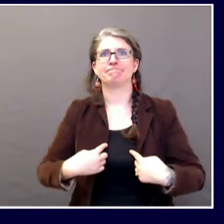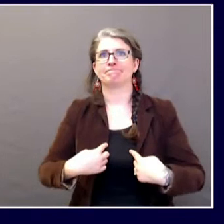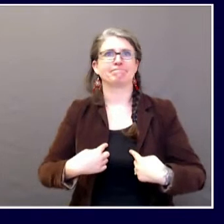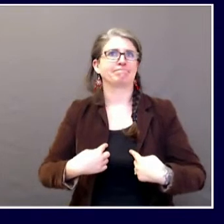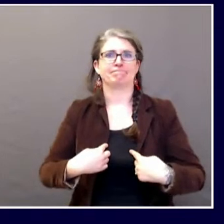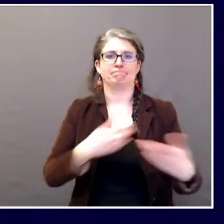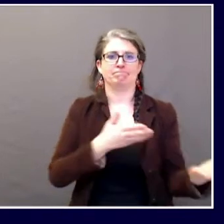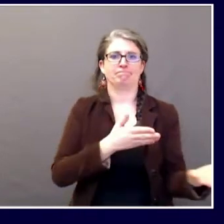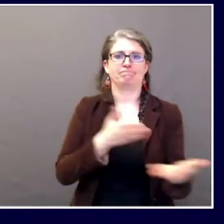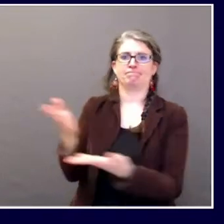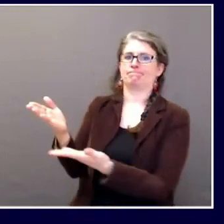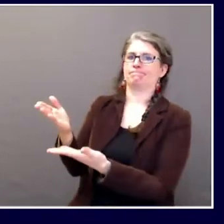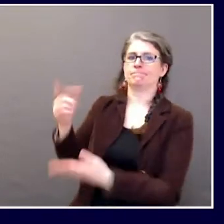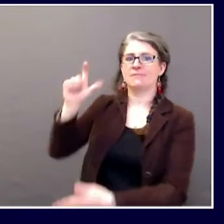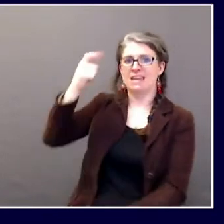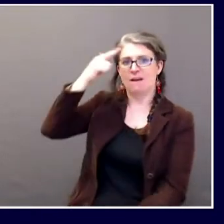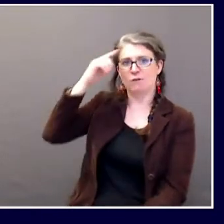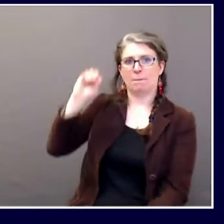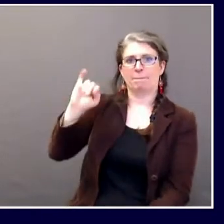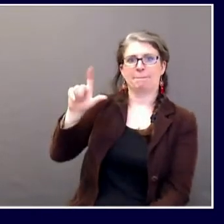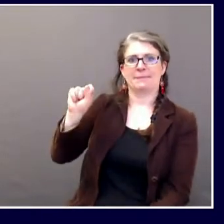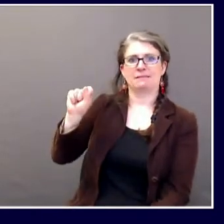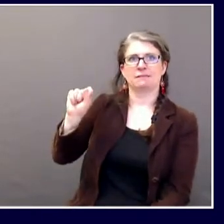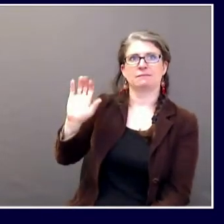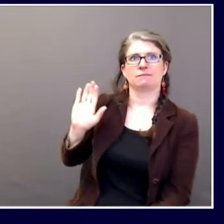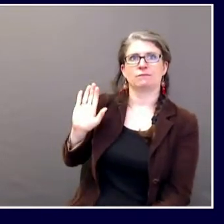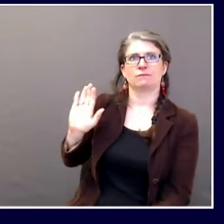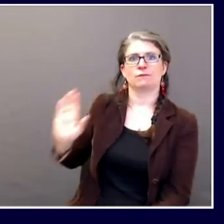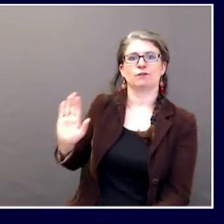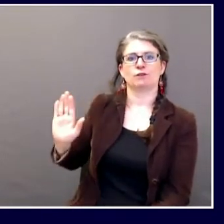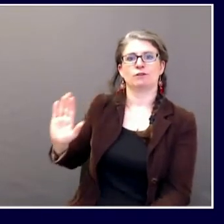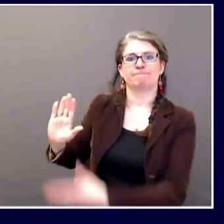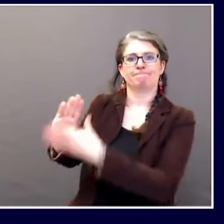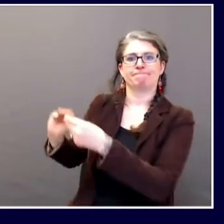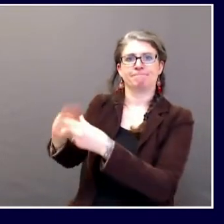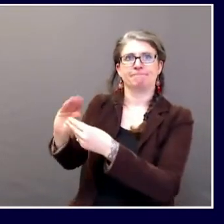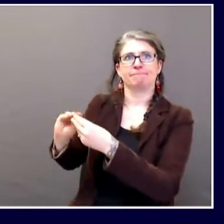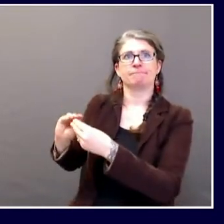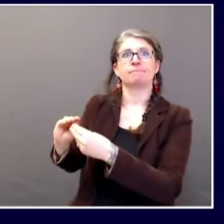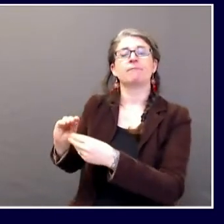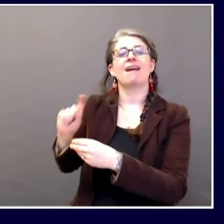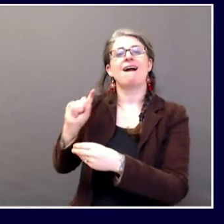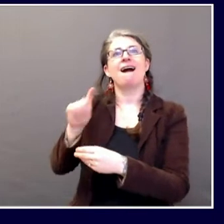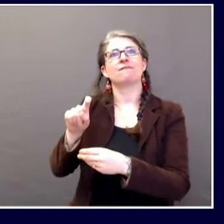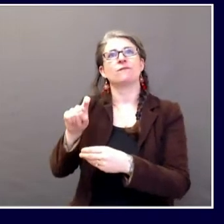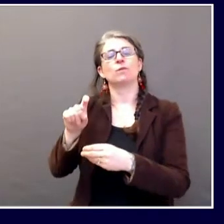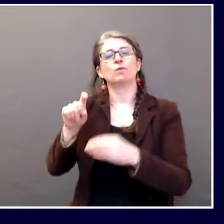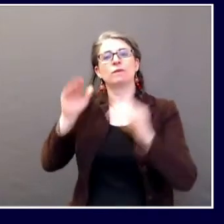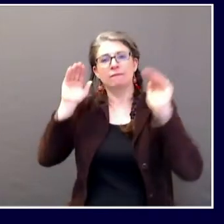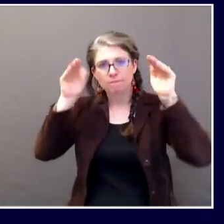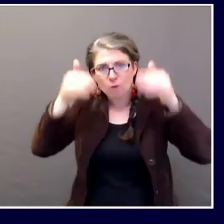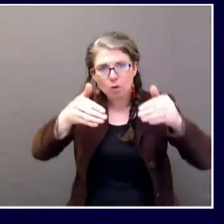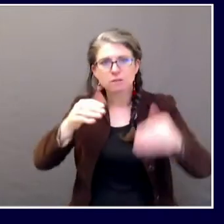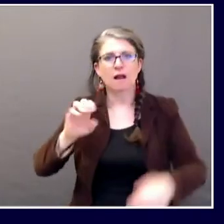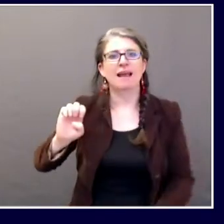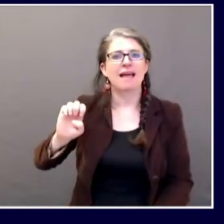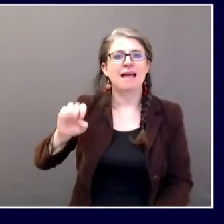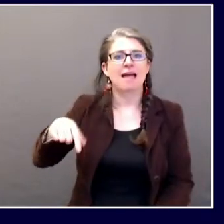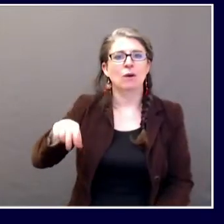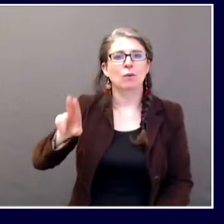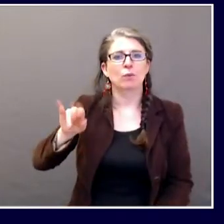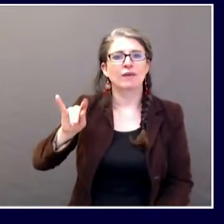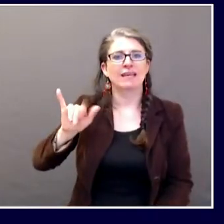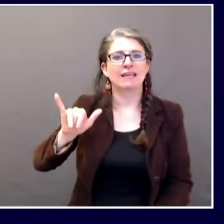I think what was reported and it raises questions around equity. The administration has communicated